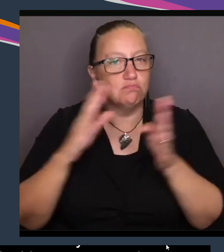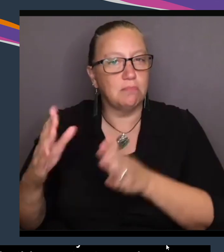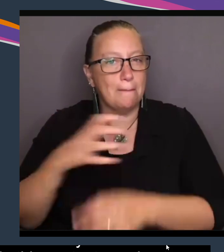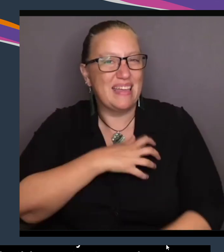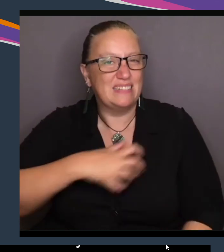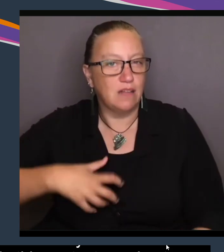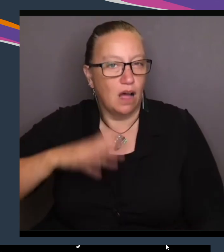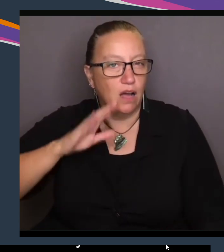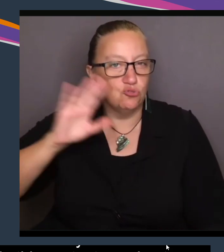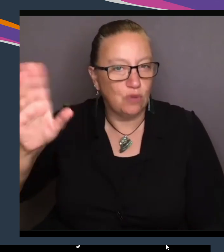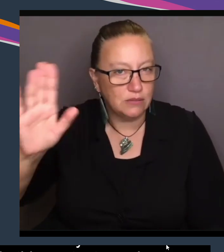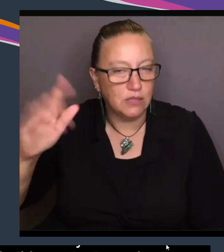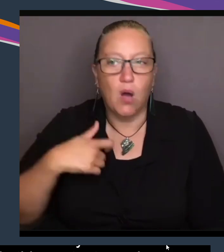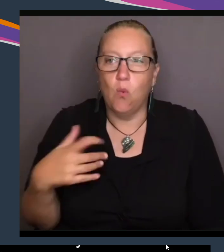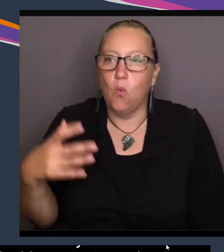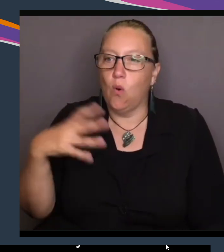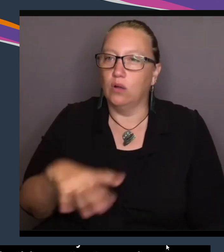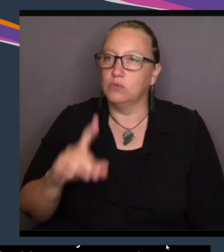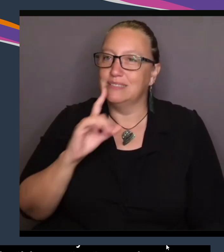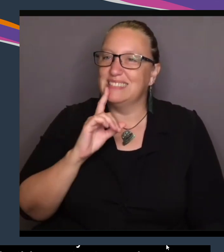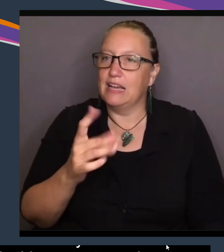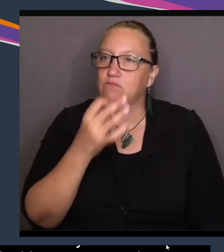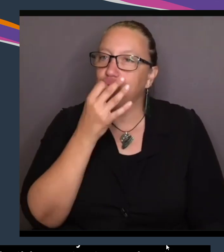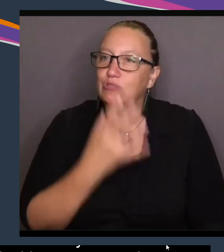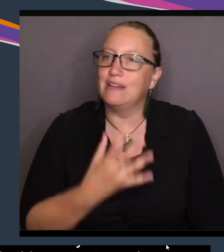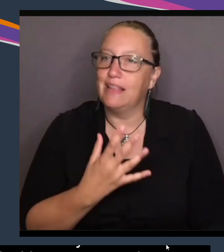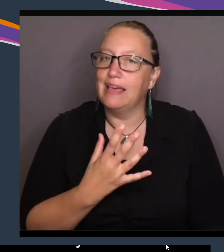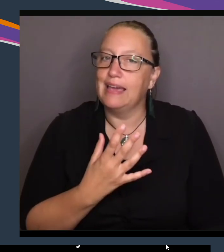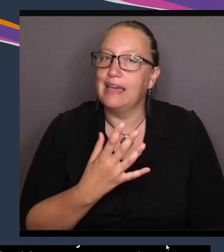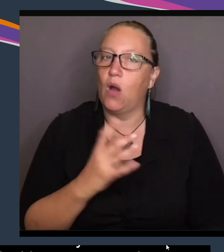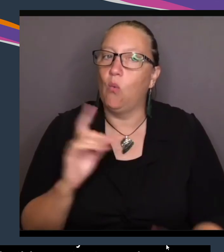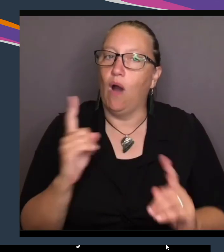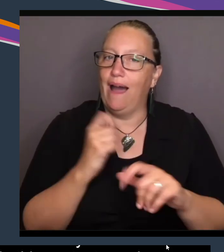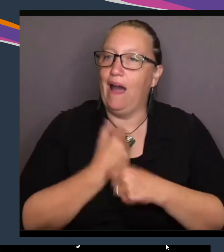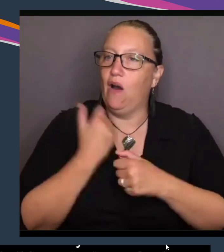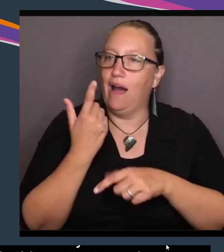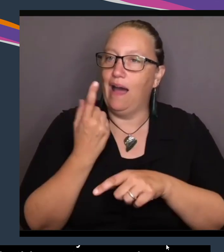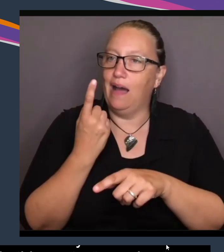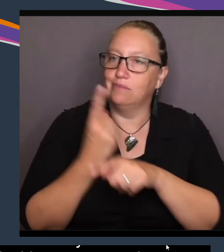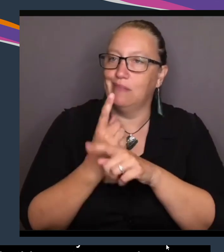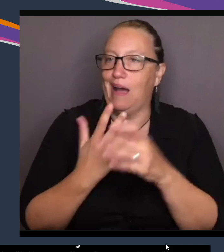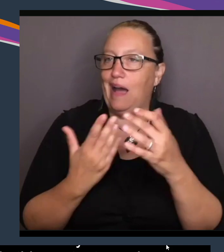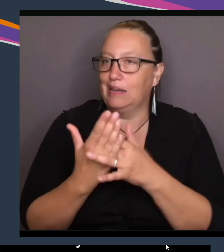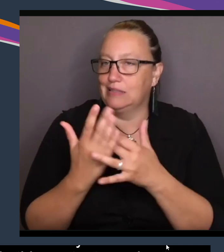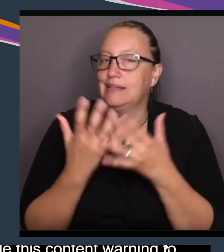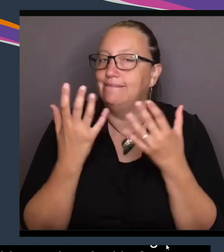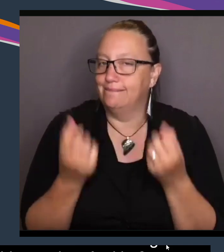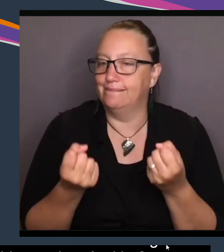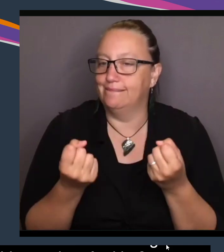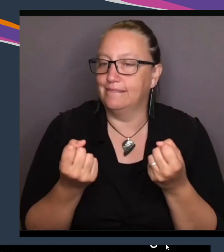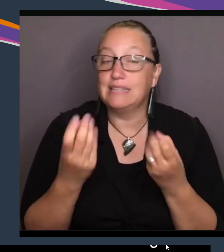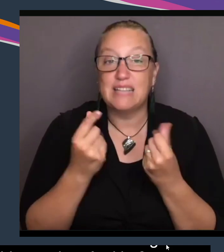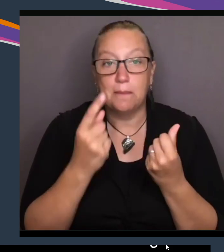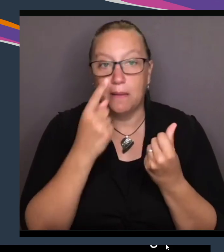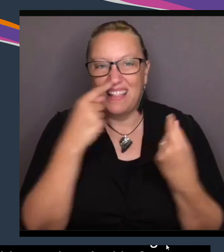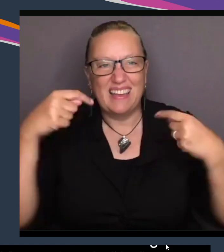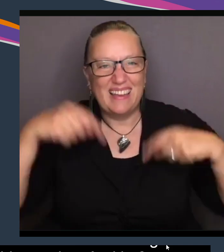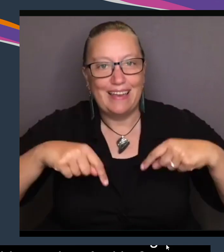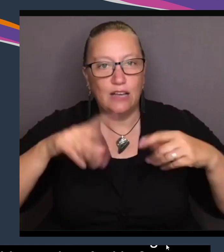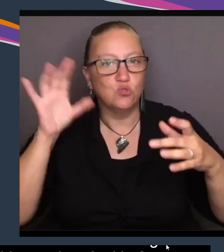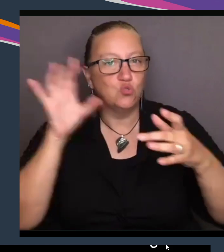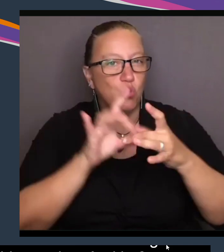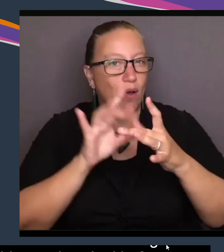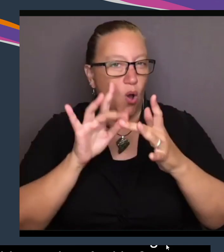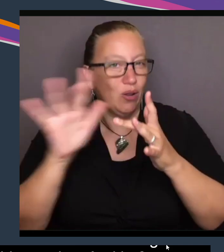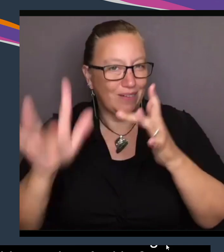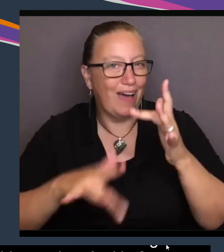to briefly talk about some of the access. We have people here who are joining us online